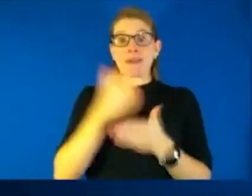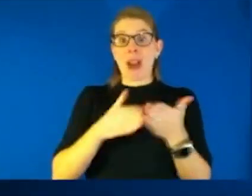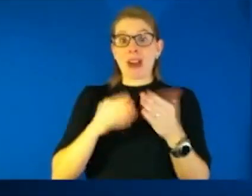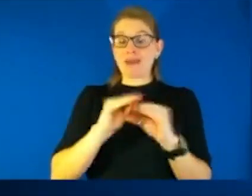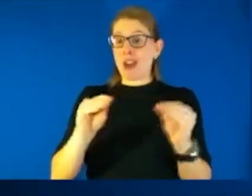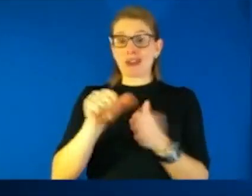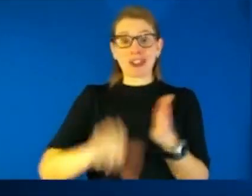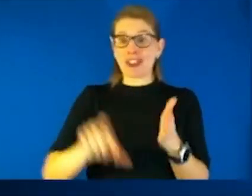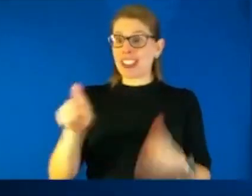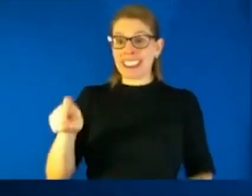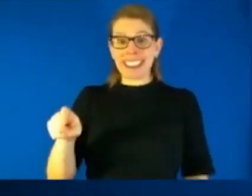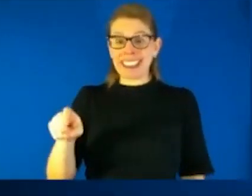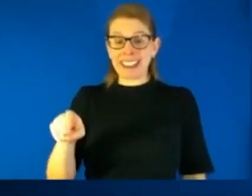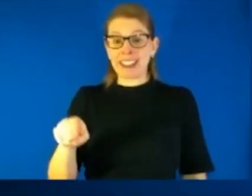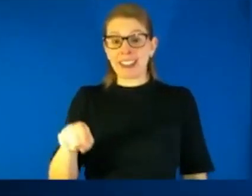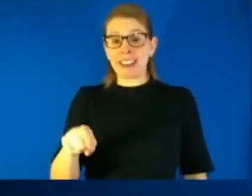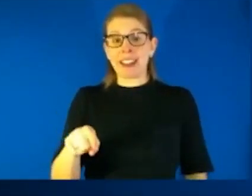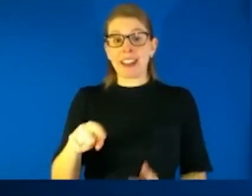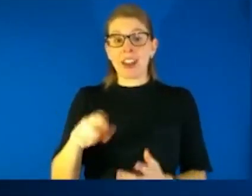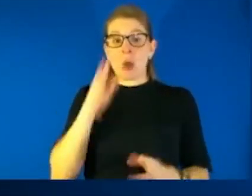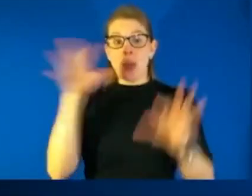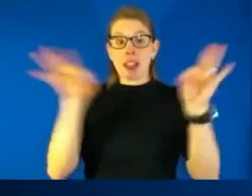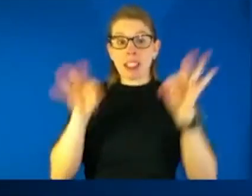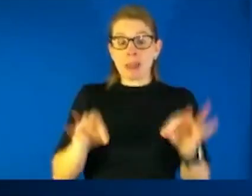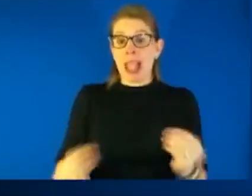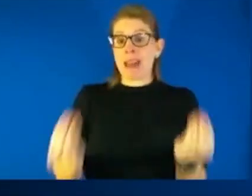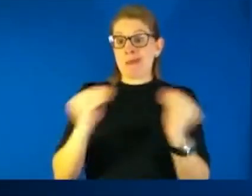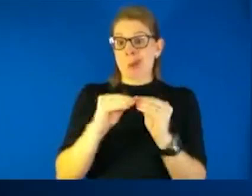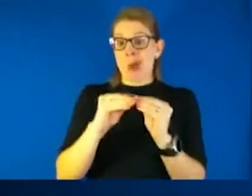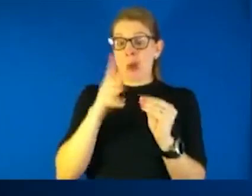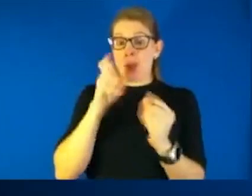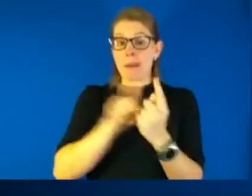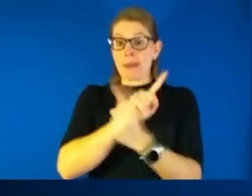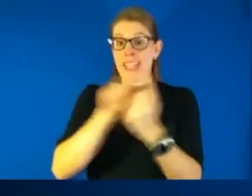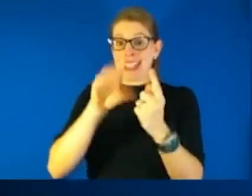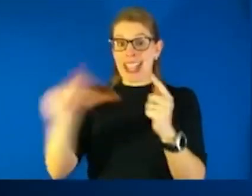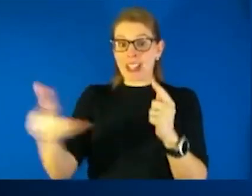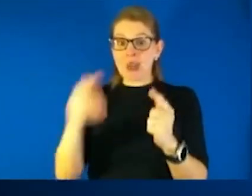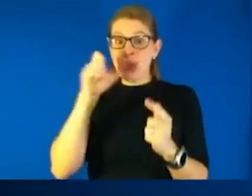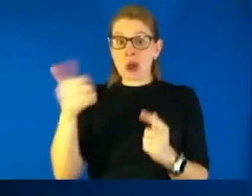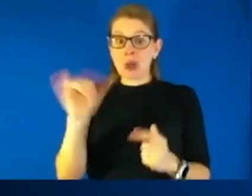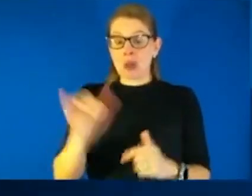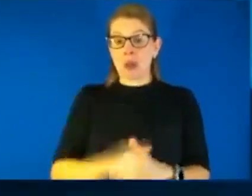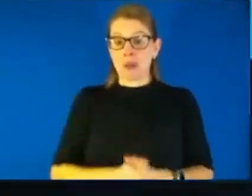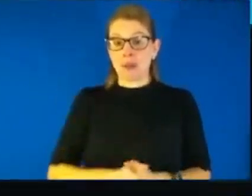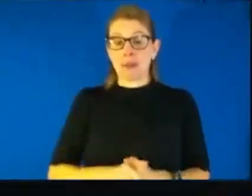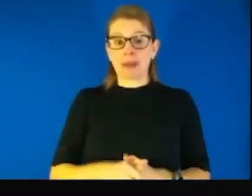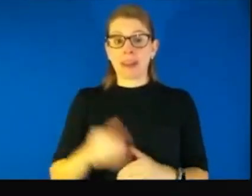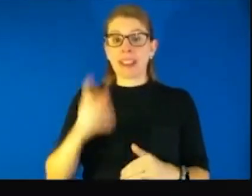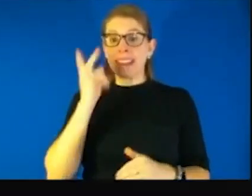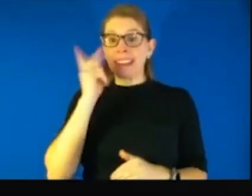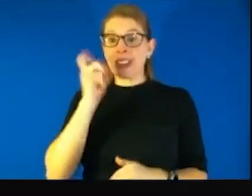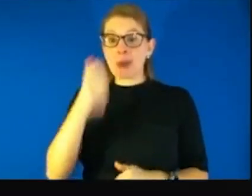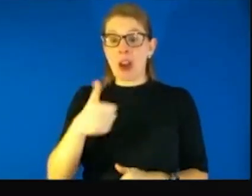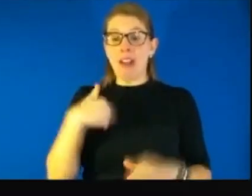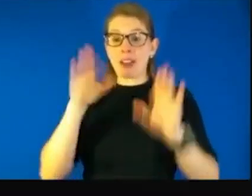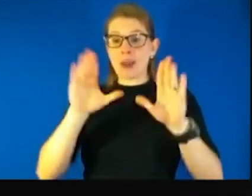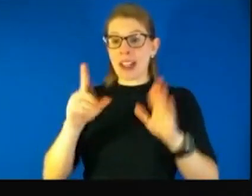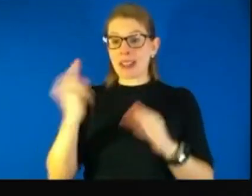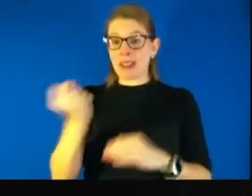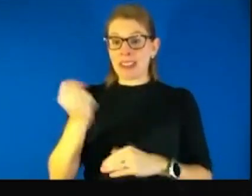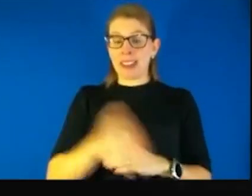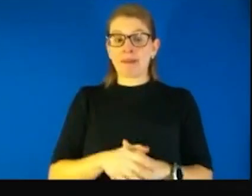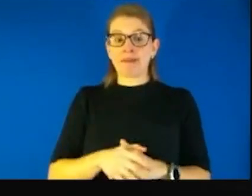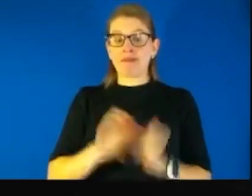needed. We're going to tell you all about it, and you'll meet some guests tomorrow as well. So we'll see you at 8. Have a great Tuesday. Subscribe to our morning